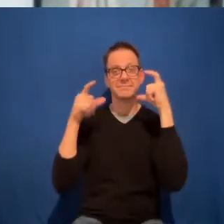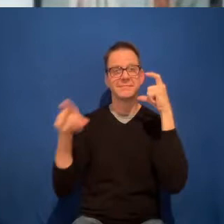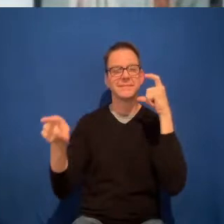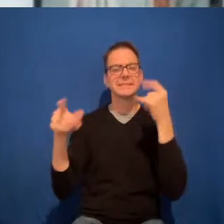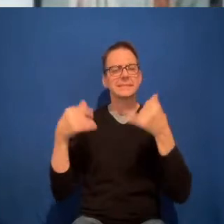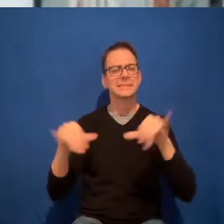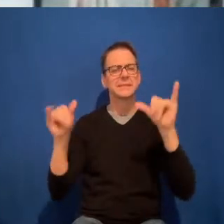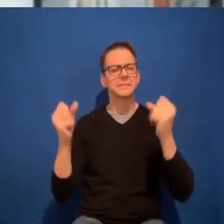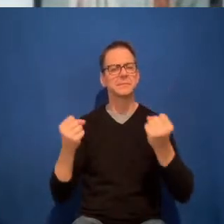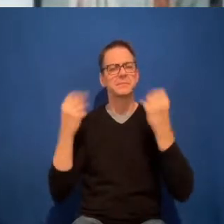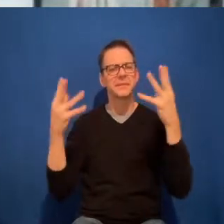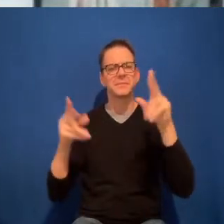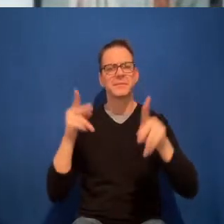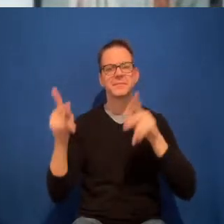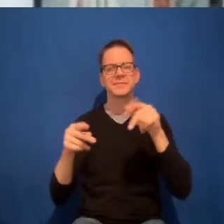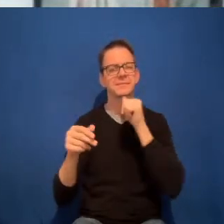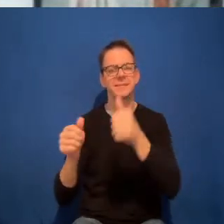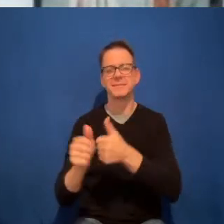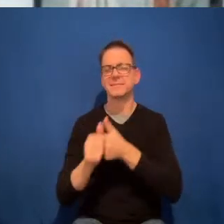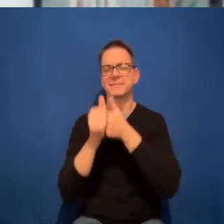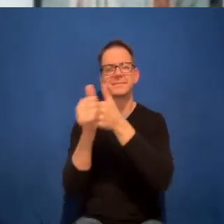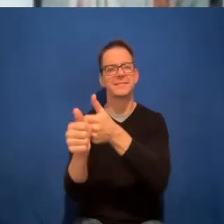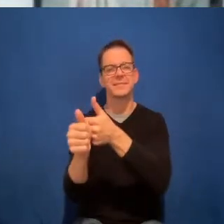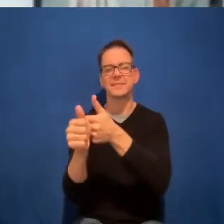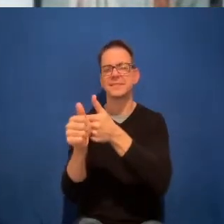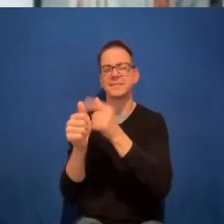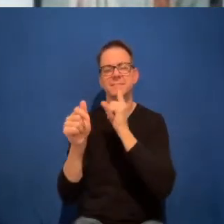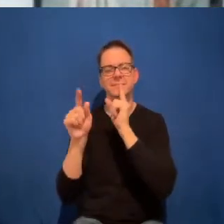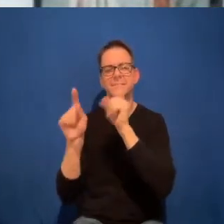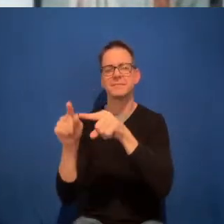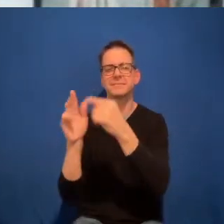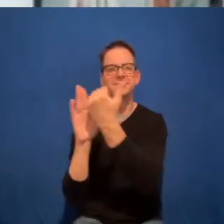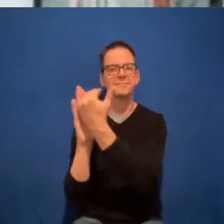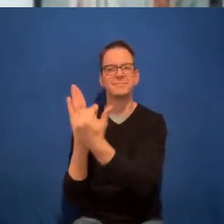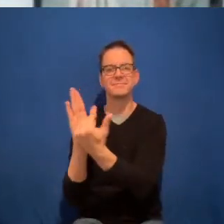of people in shared